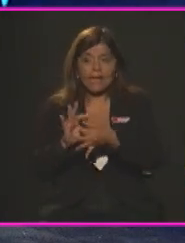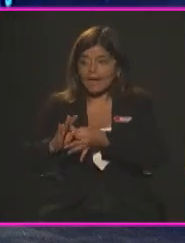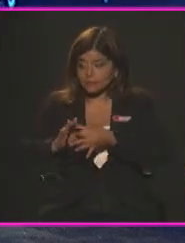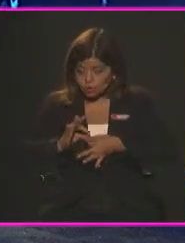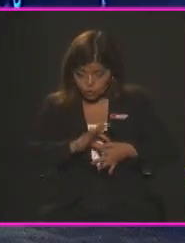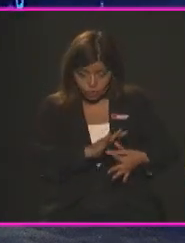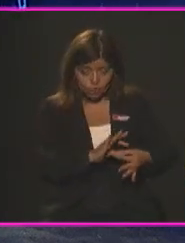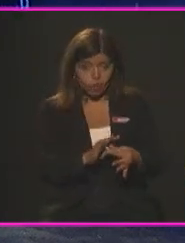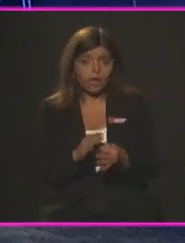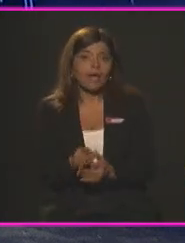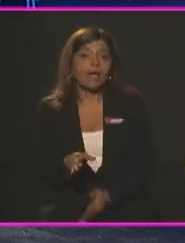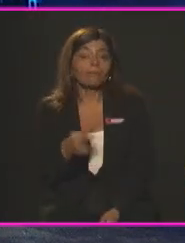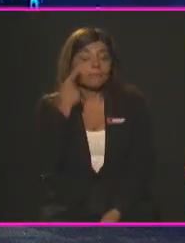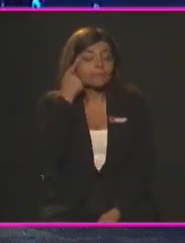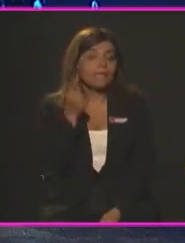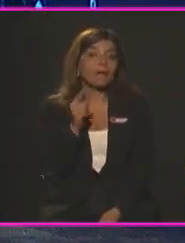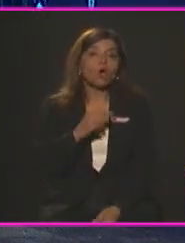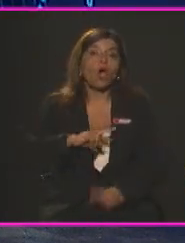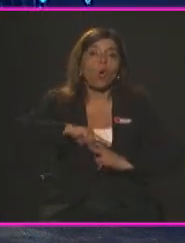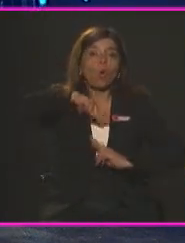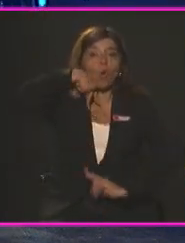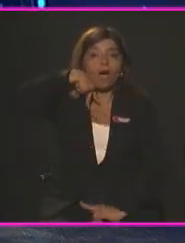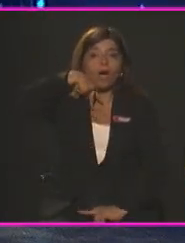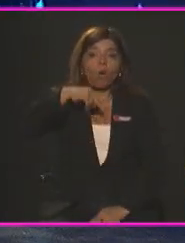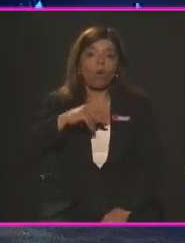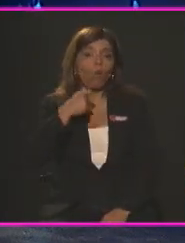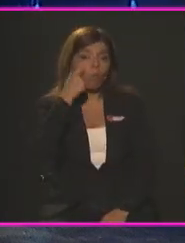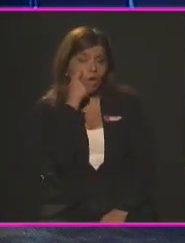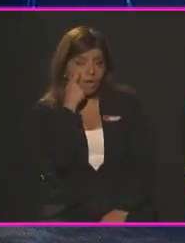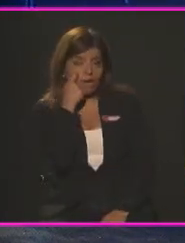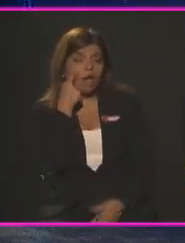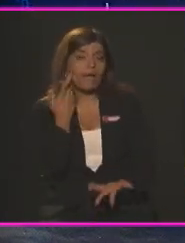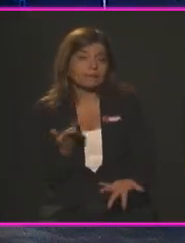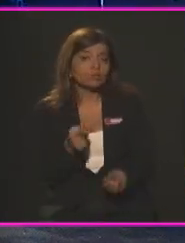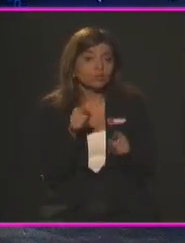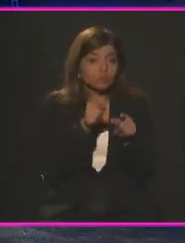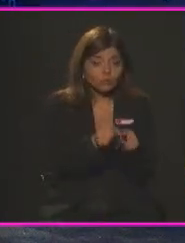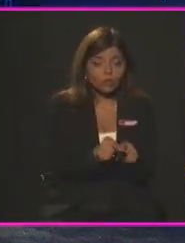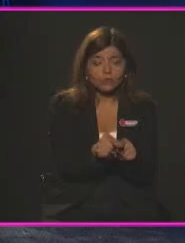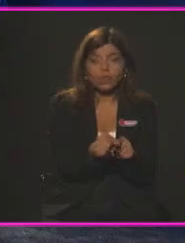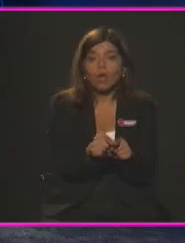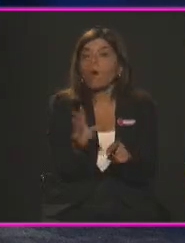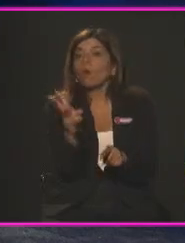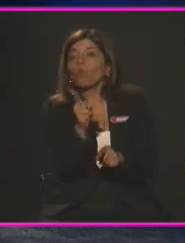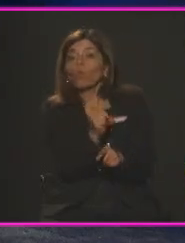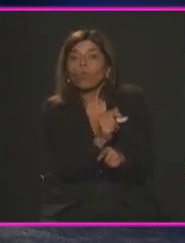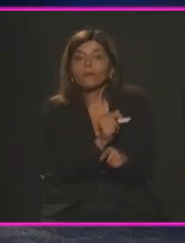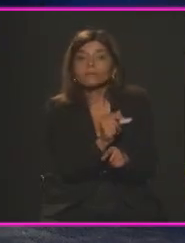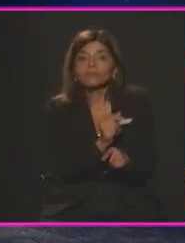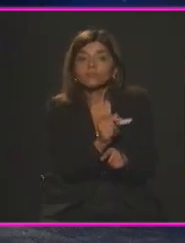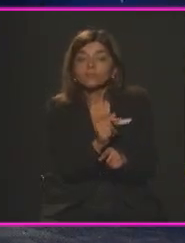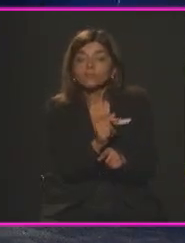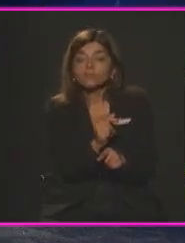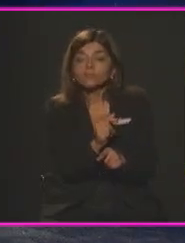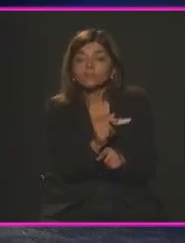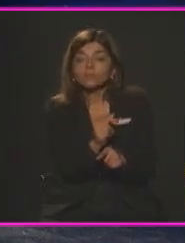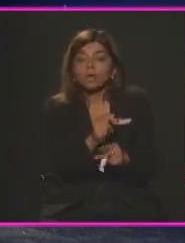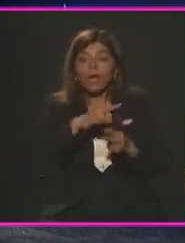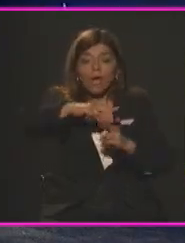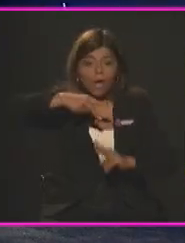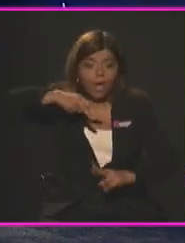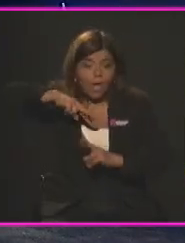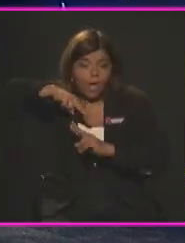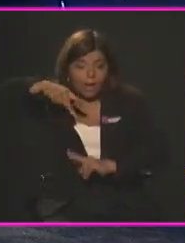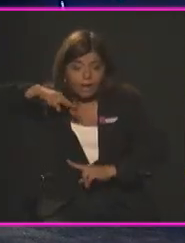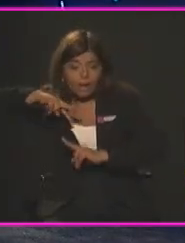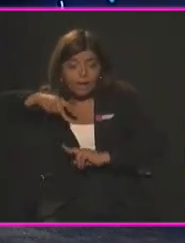When you think about DNA, what is amazing is how many microbial genes we have. So each of us has about 20,000 human genes mapped